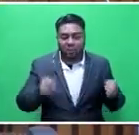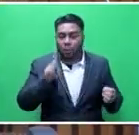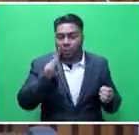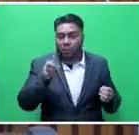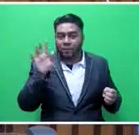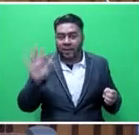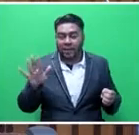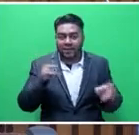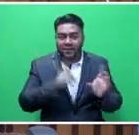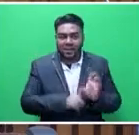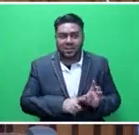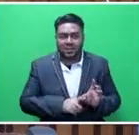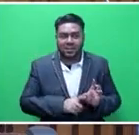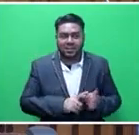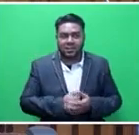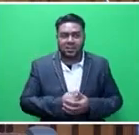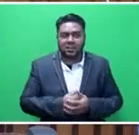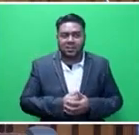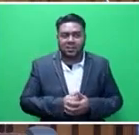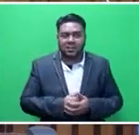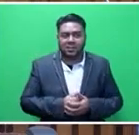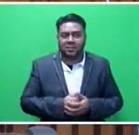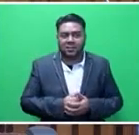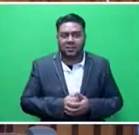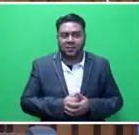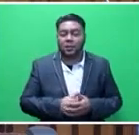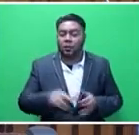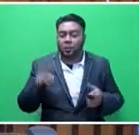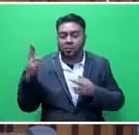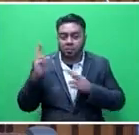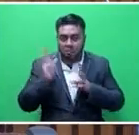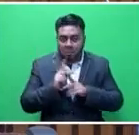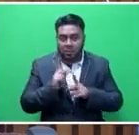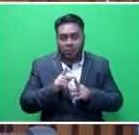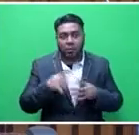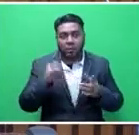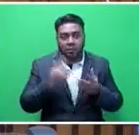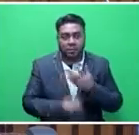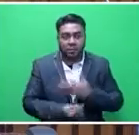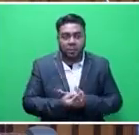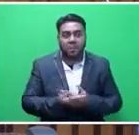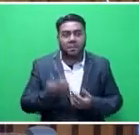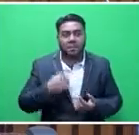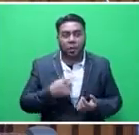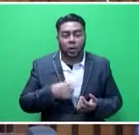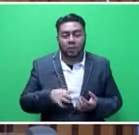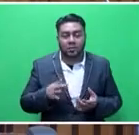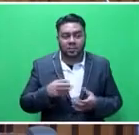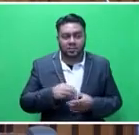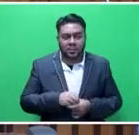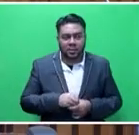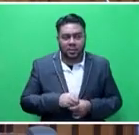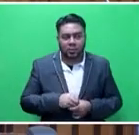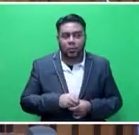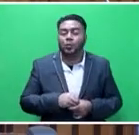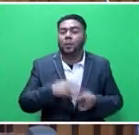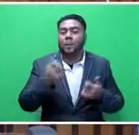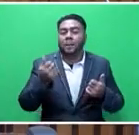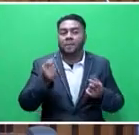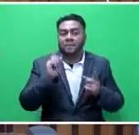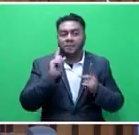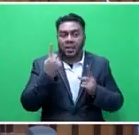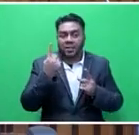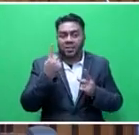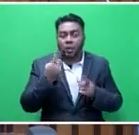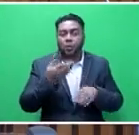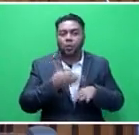years. The other one, of course, which is predominantly the reason why this was brought about, was because of the exemption to grant people, firstly, the